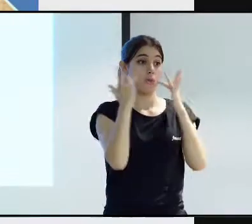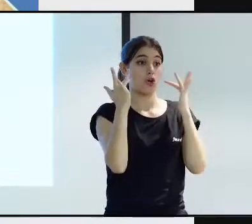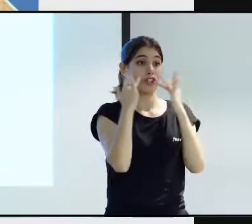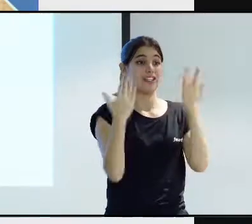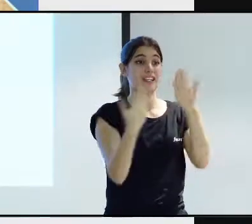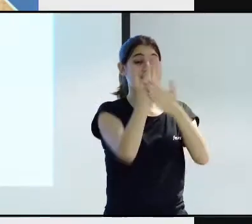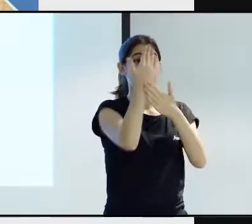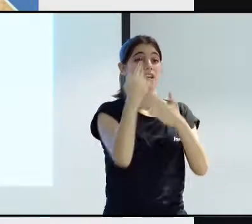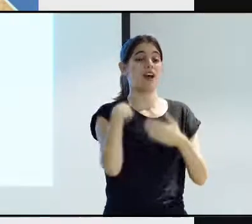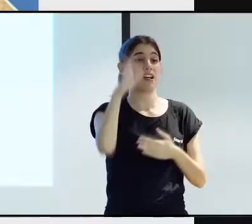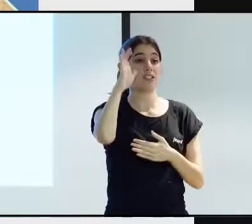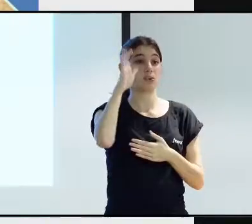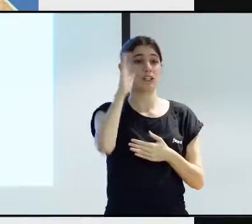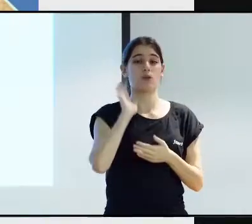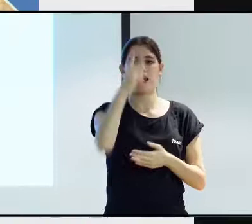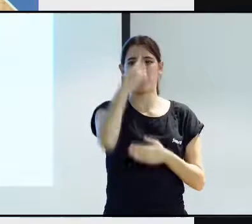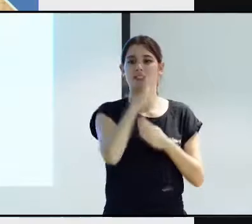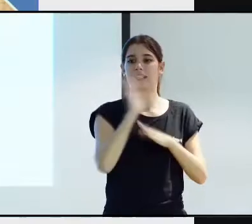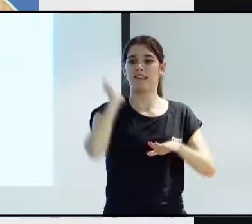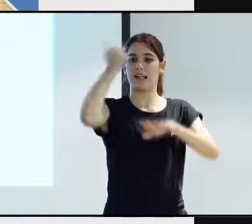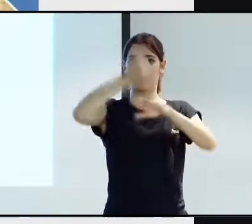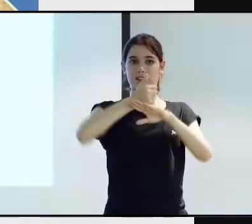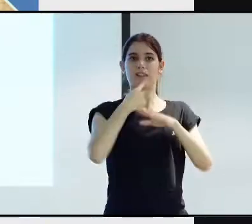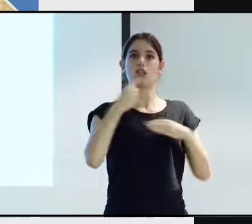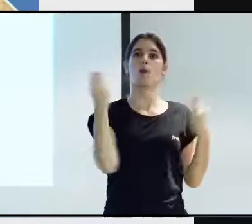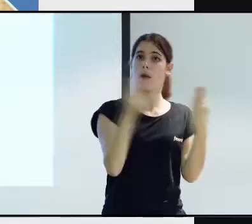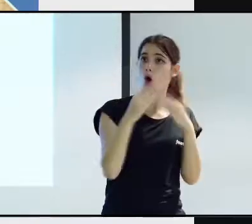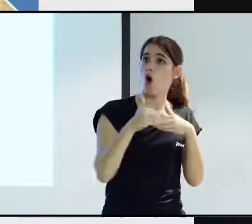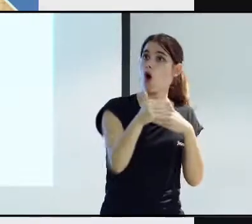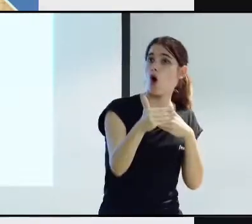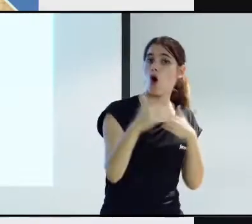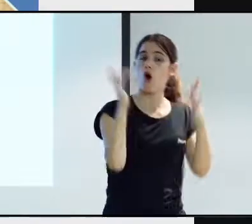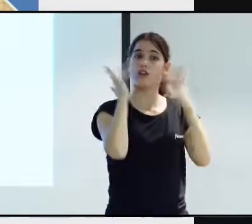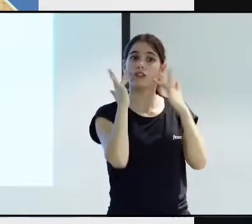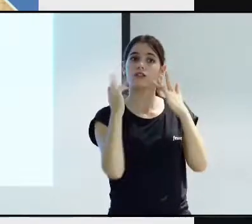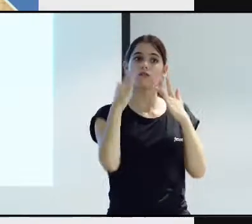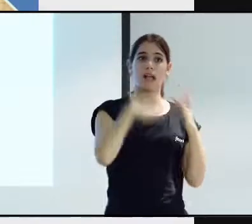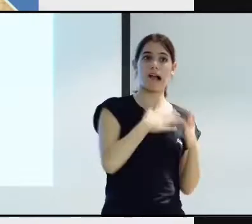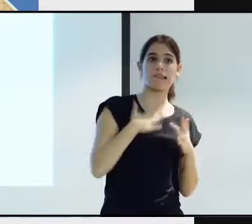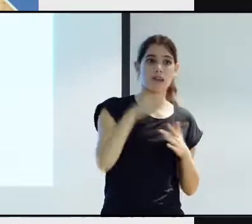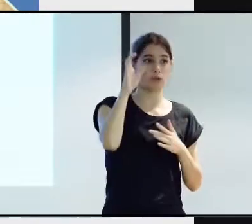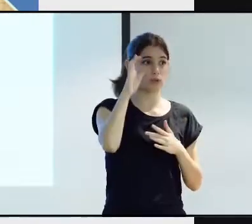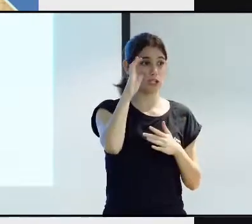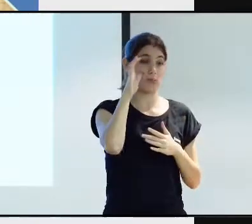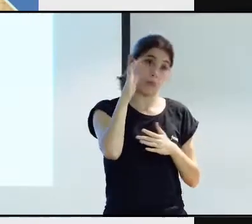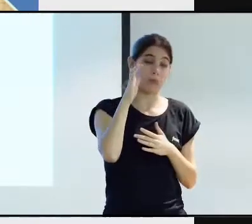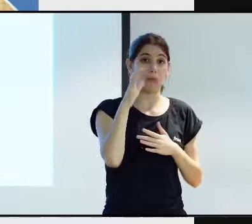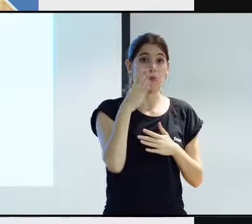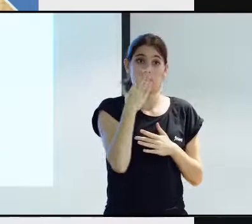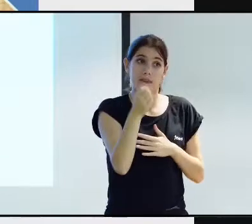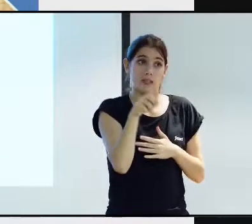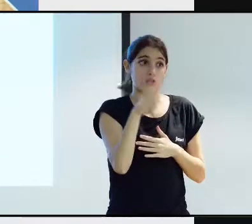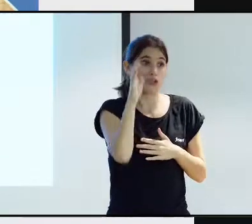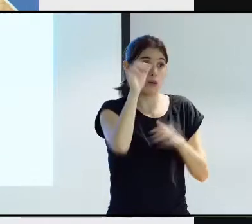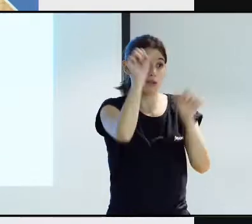So I was very interested to hear from the representative of the regional government of Spain, when they're saying they're going to listen to